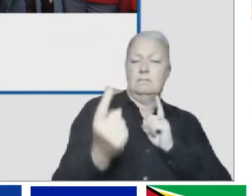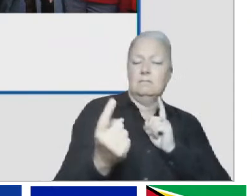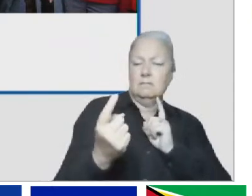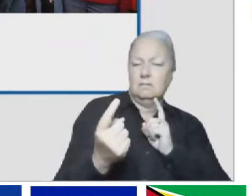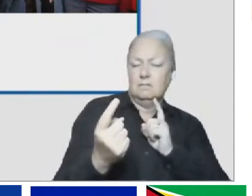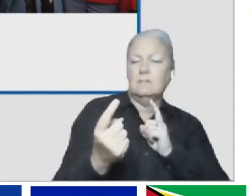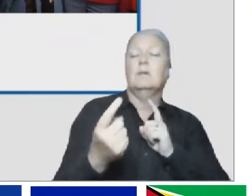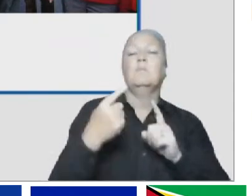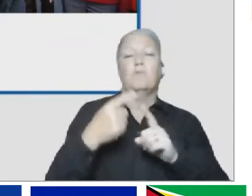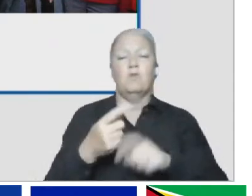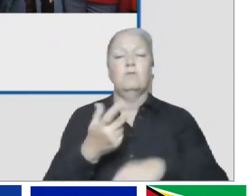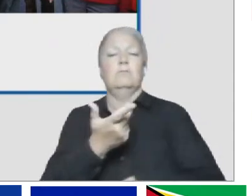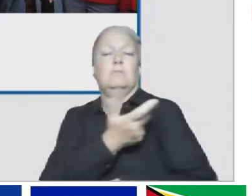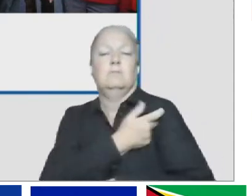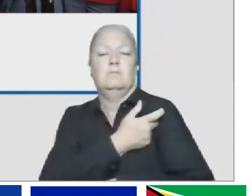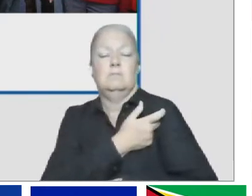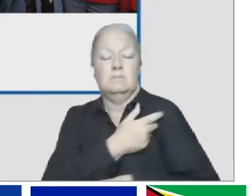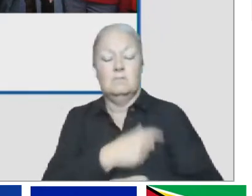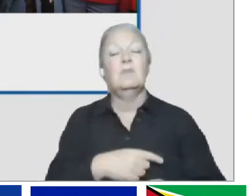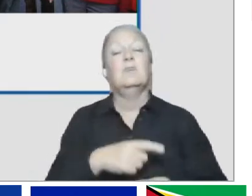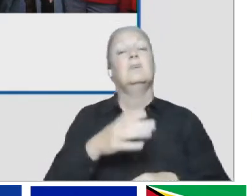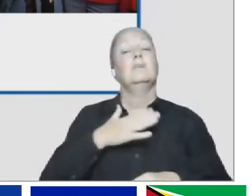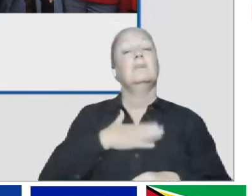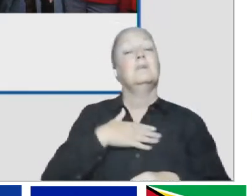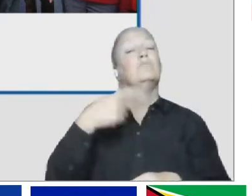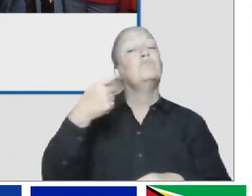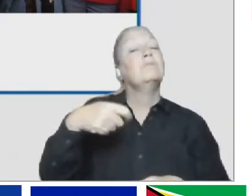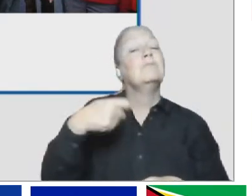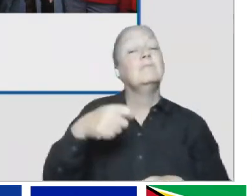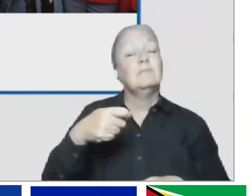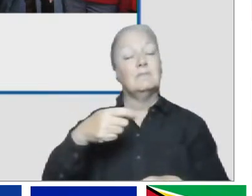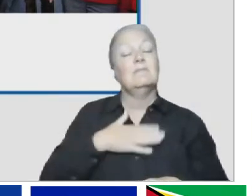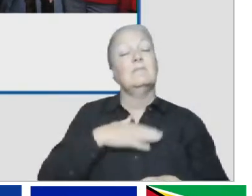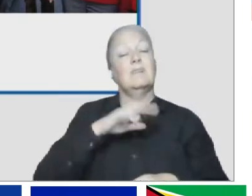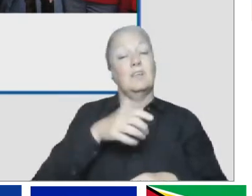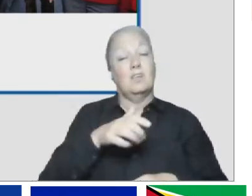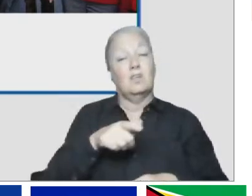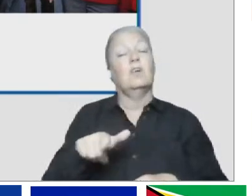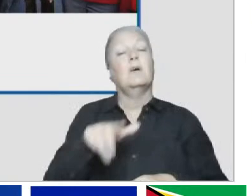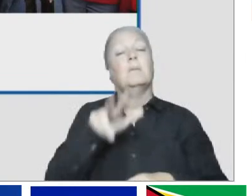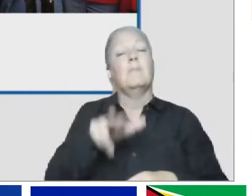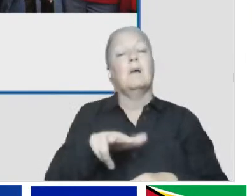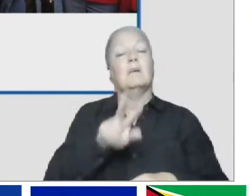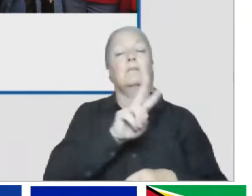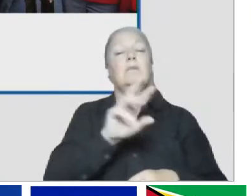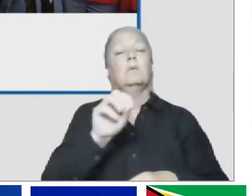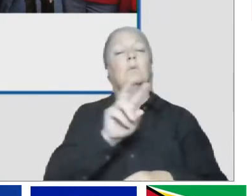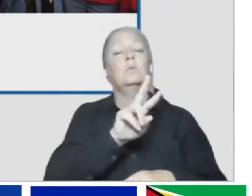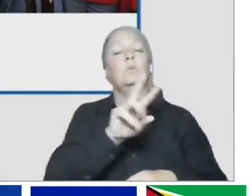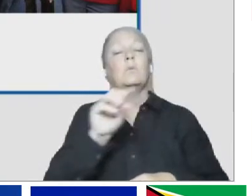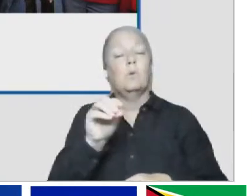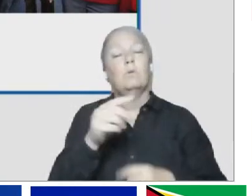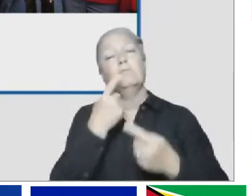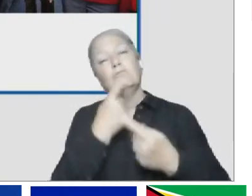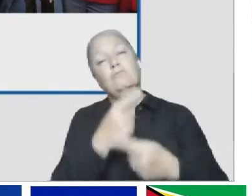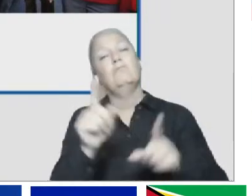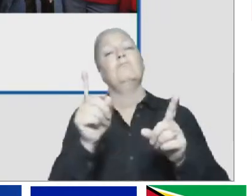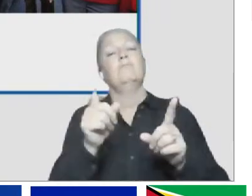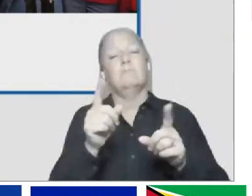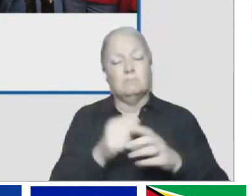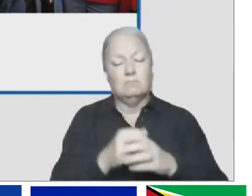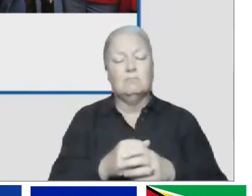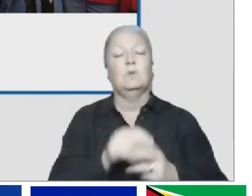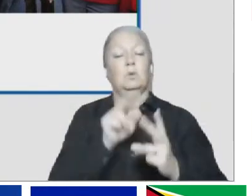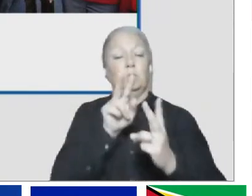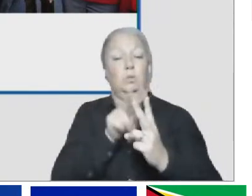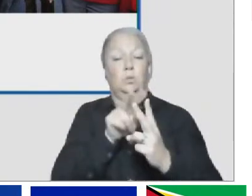of our country on March 2020 declared 2 things that are illegal and that are very